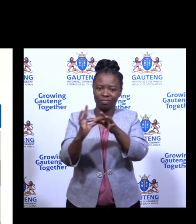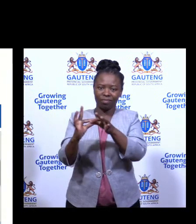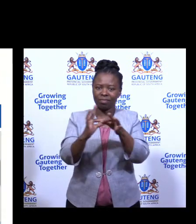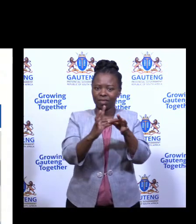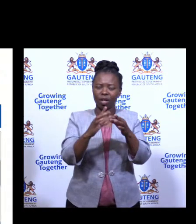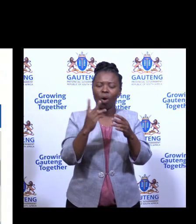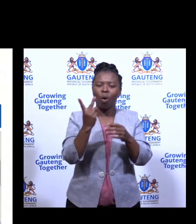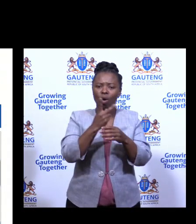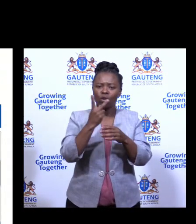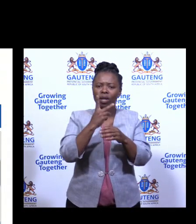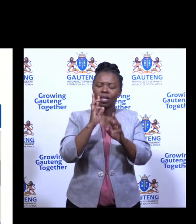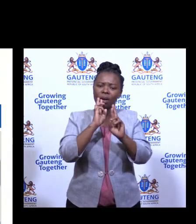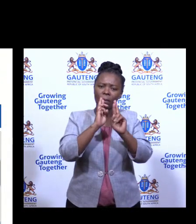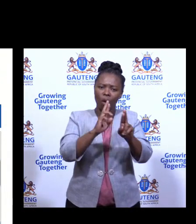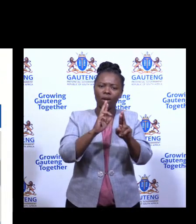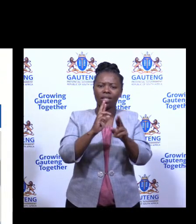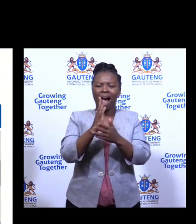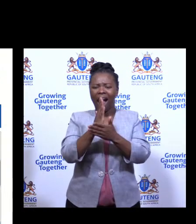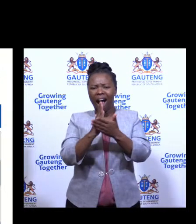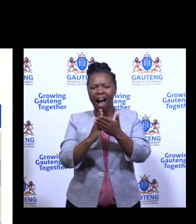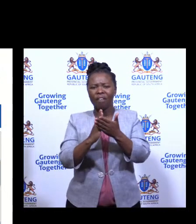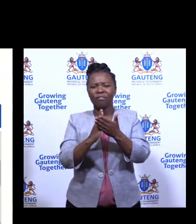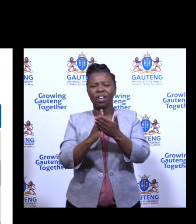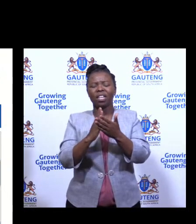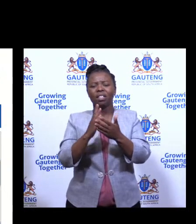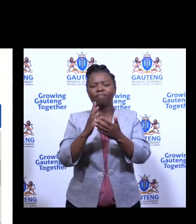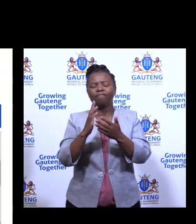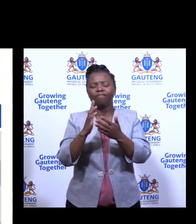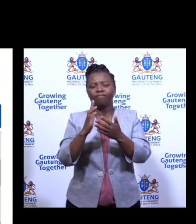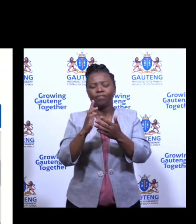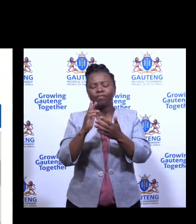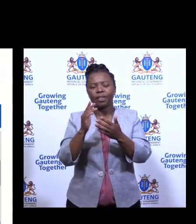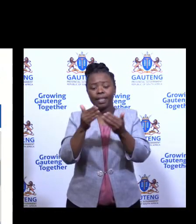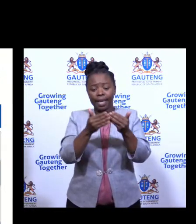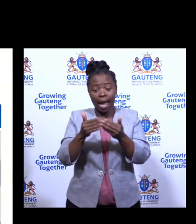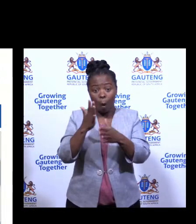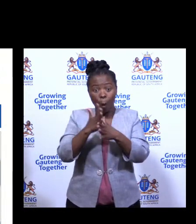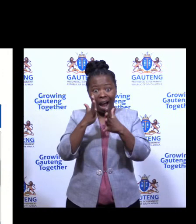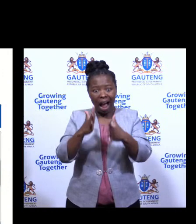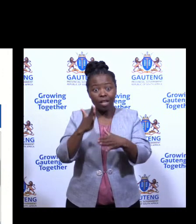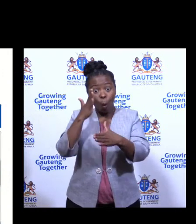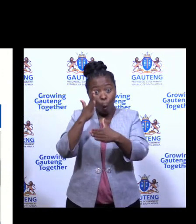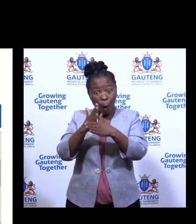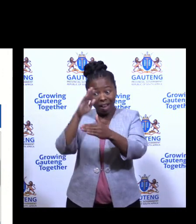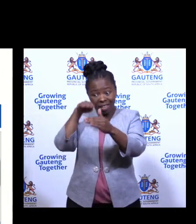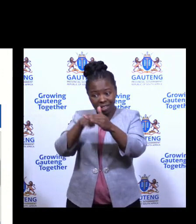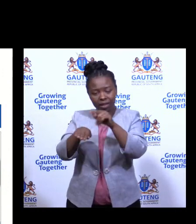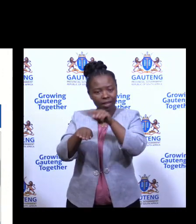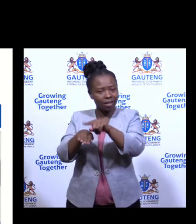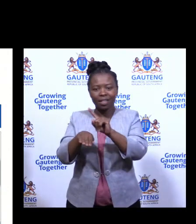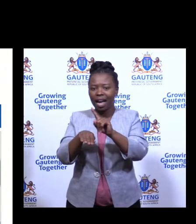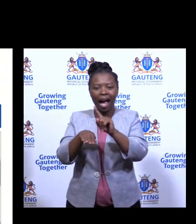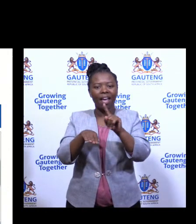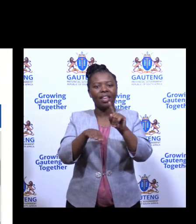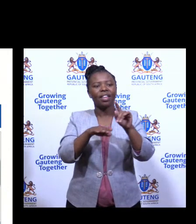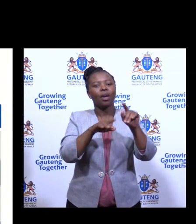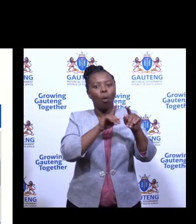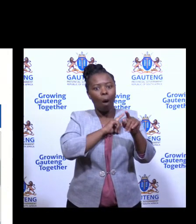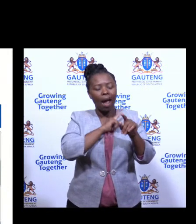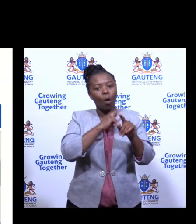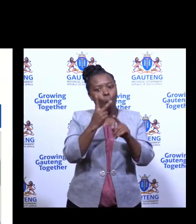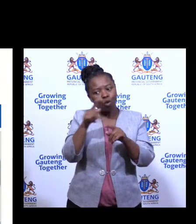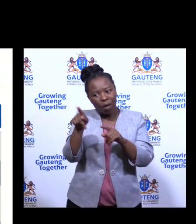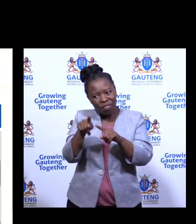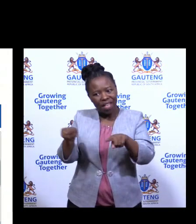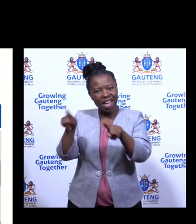that half of the healthcare workers are not at work because they themselves are COVID positive. So